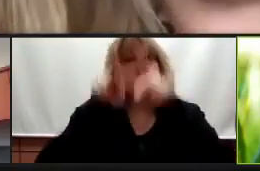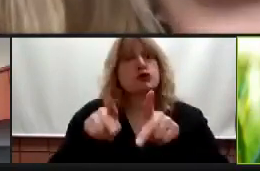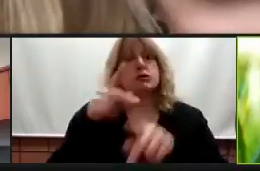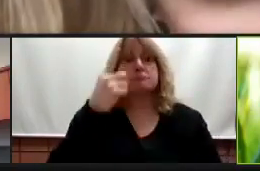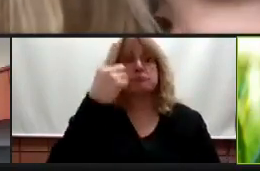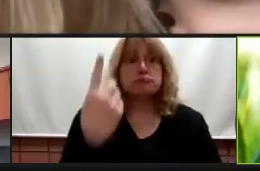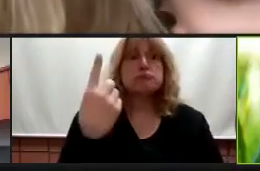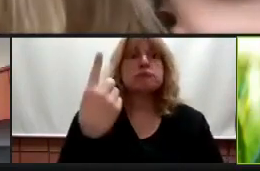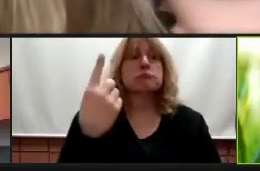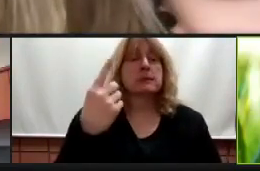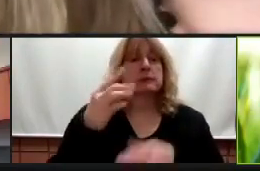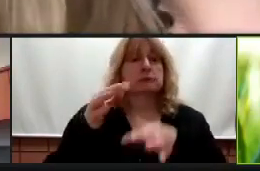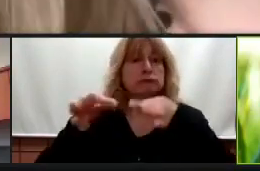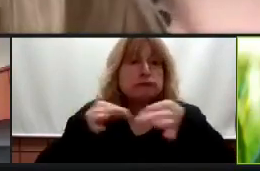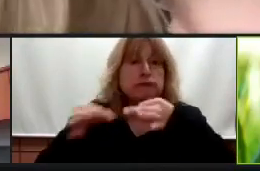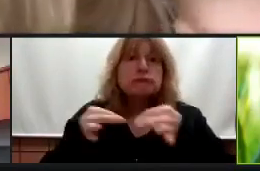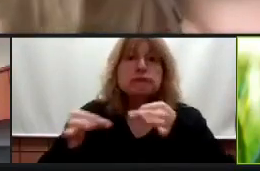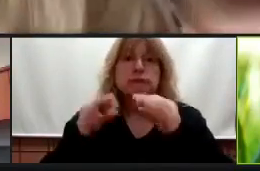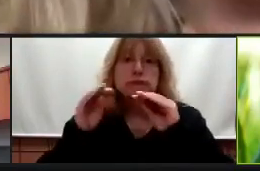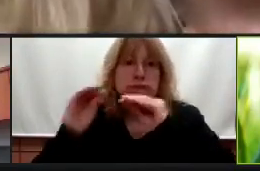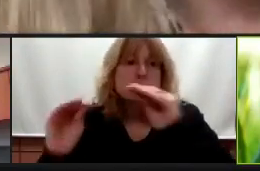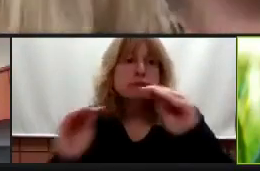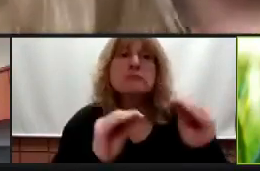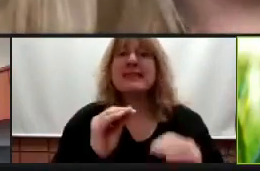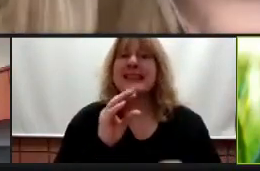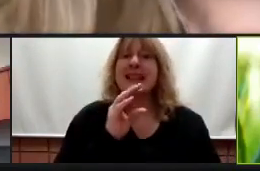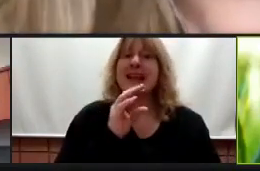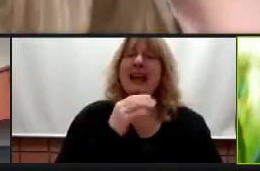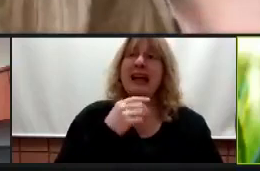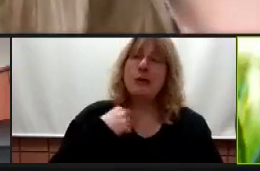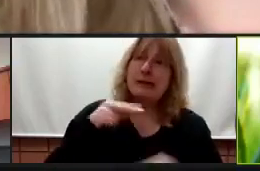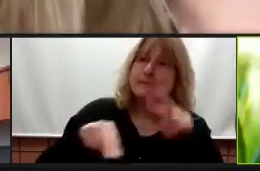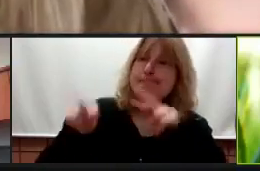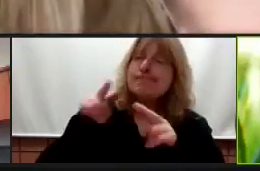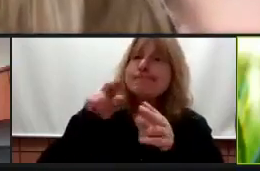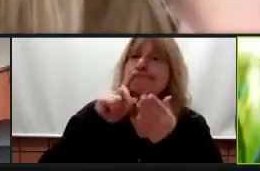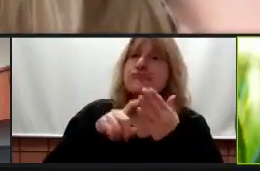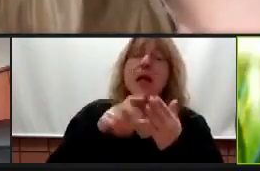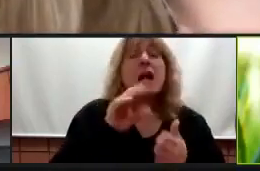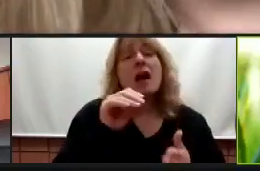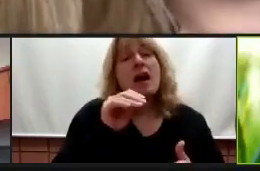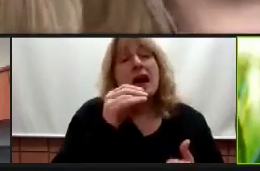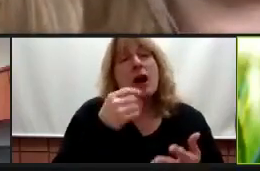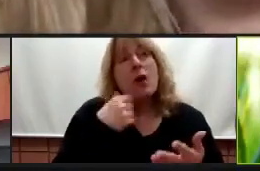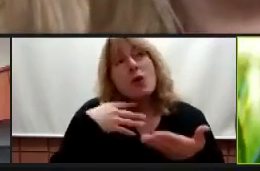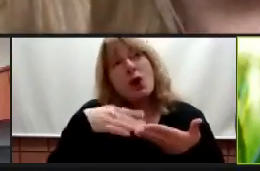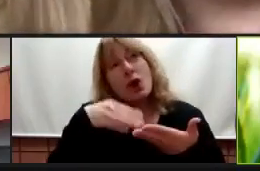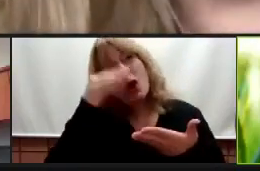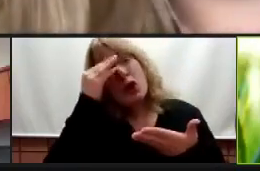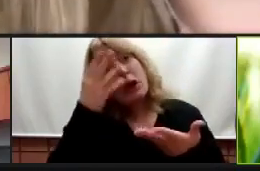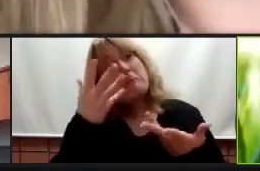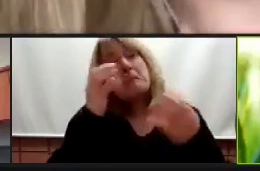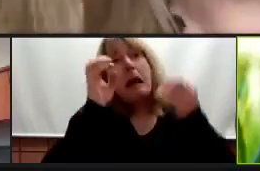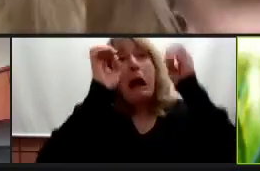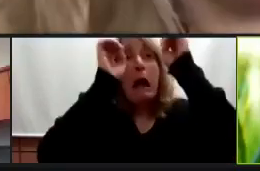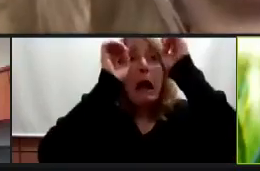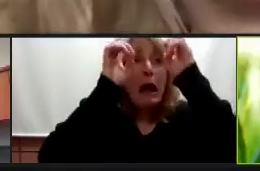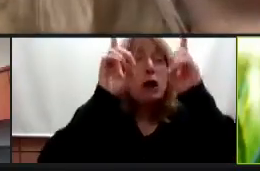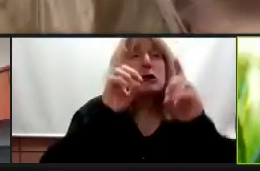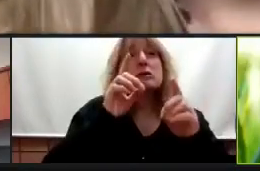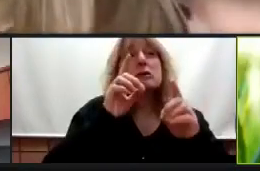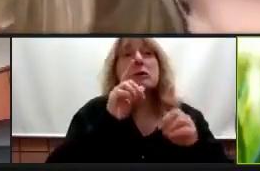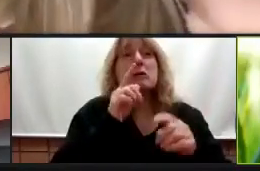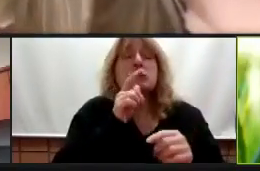is that education doesn't have to look how it always looked. There is a lot of room for